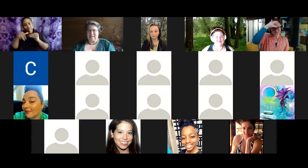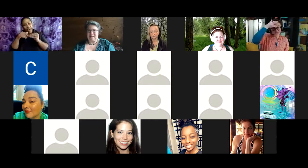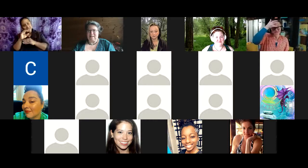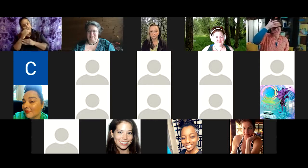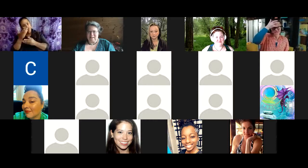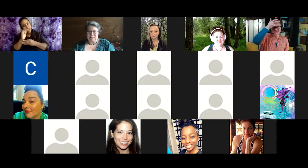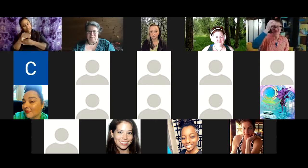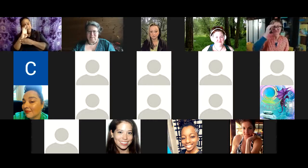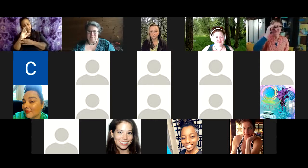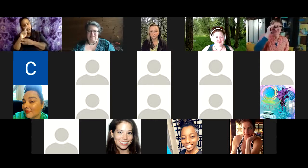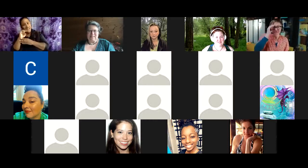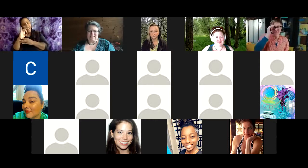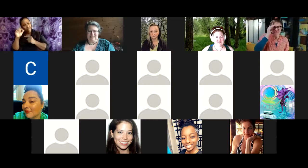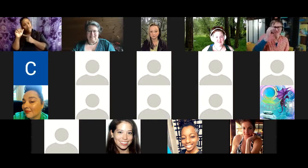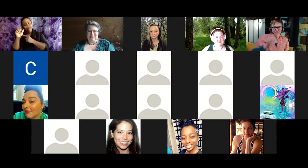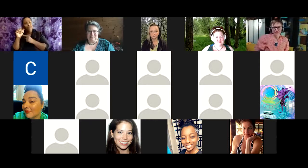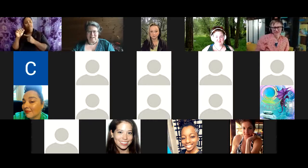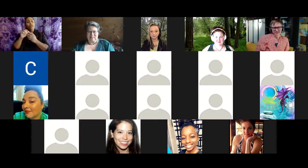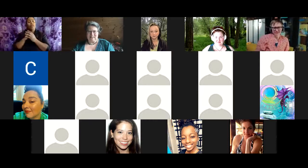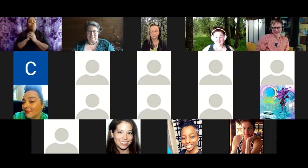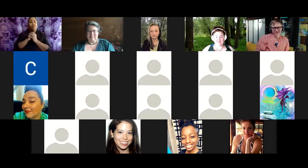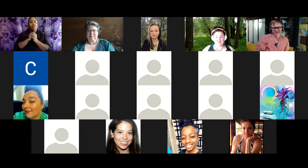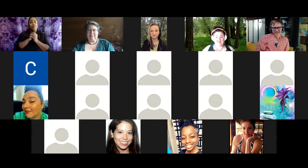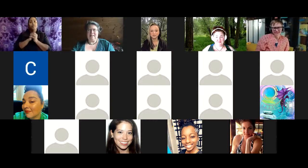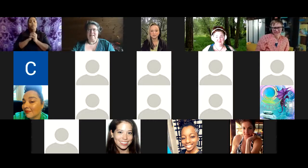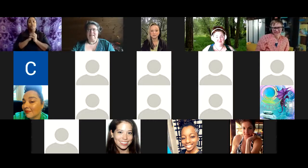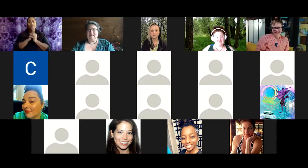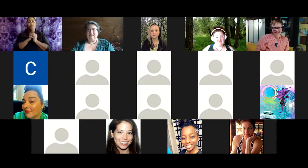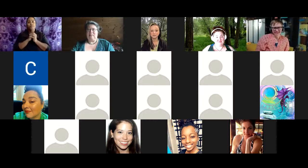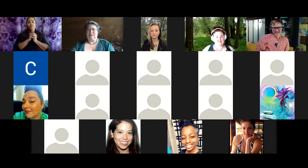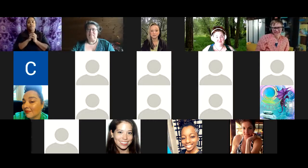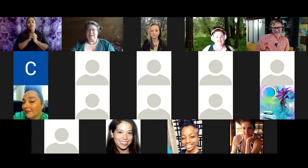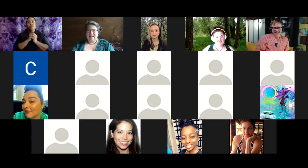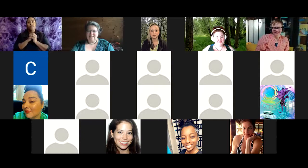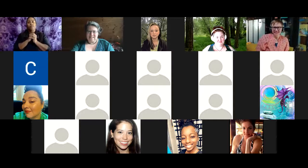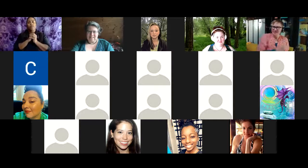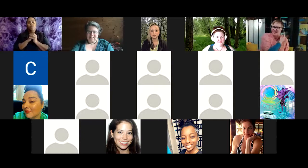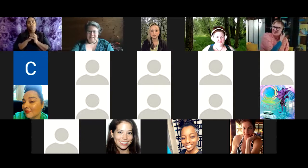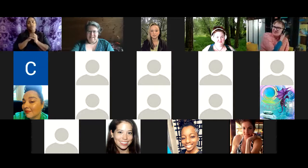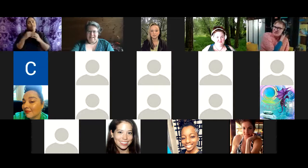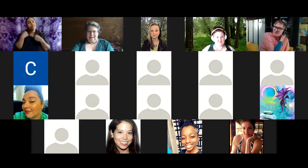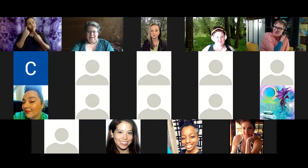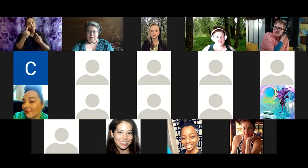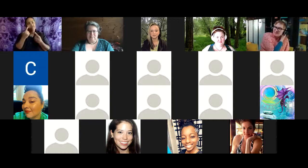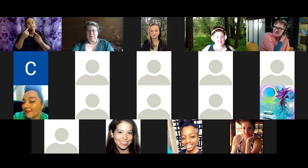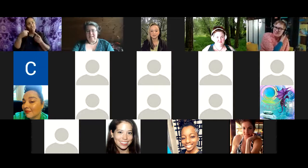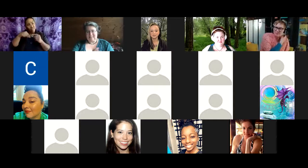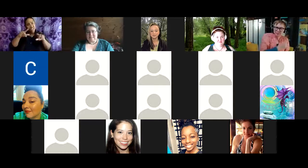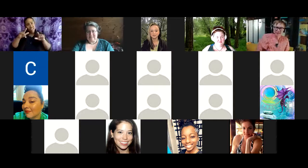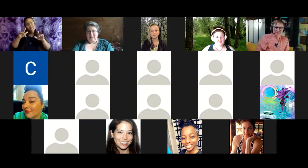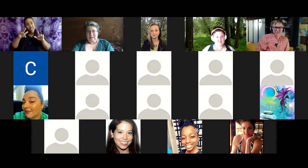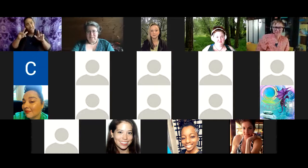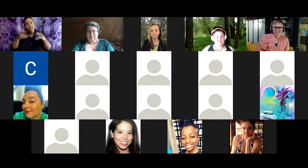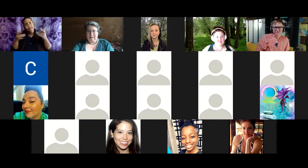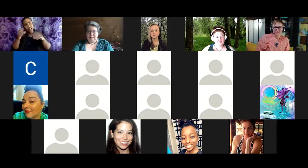theme of Beltane might fit in with some of the questions that you all have tonight. We have been having these events online now over the